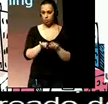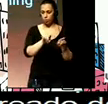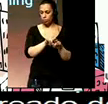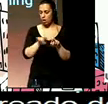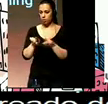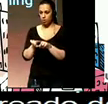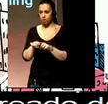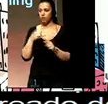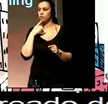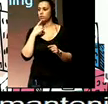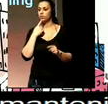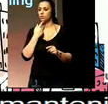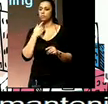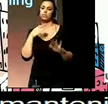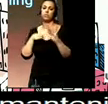the chamber.